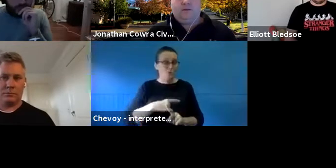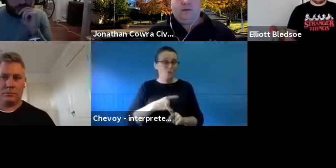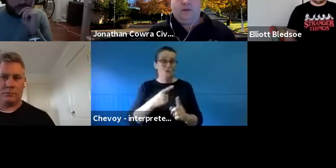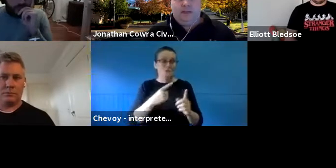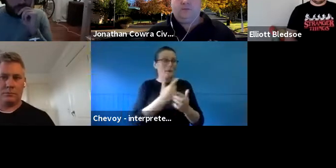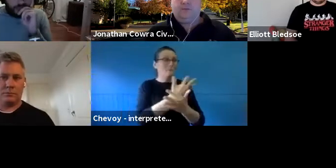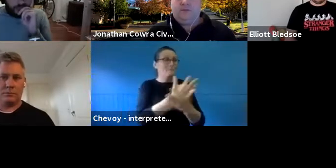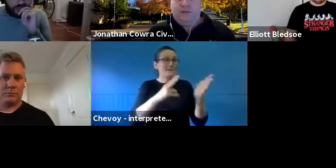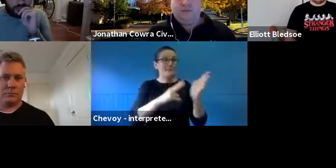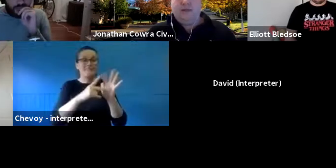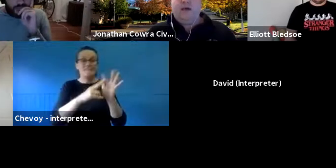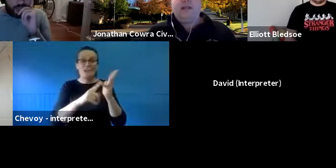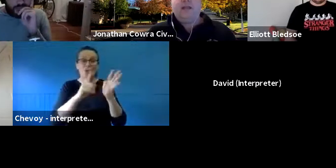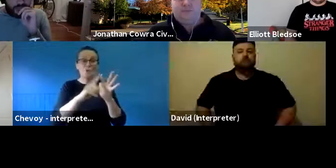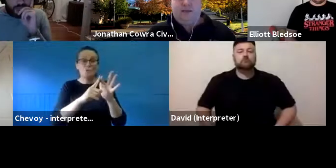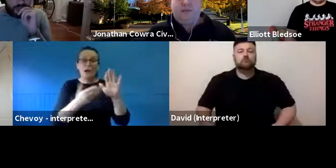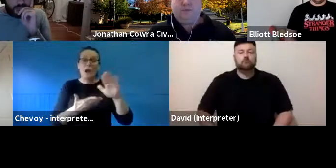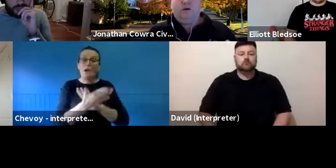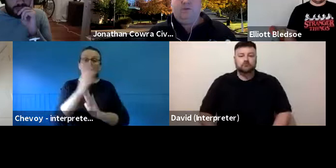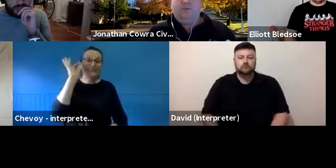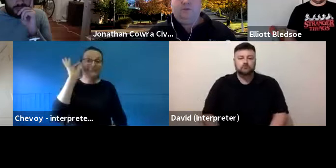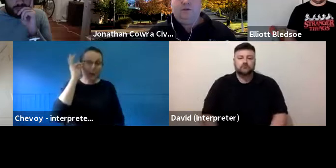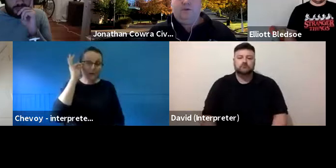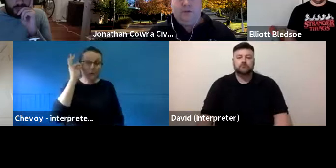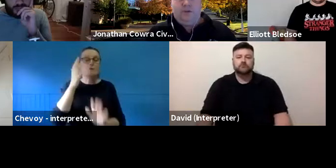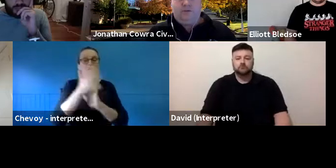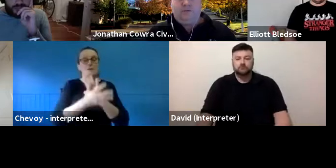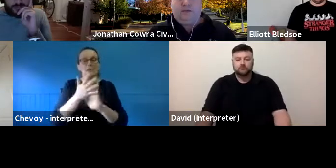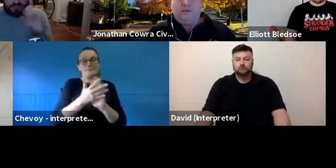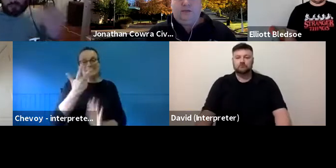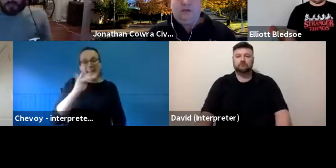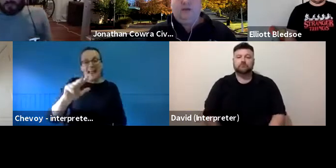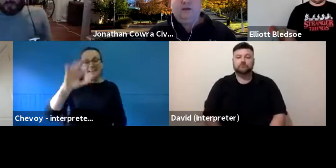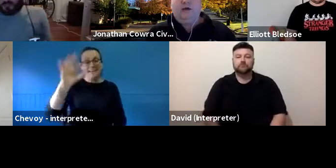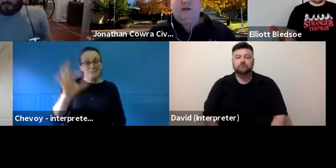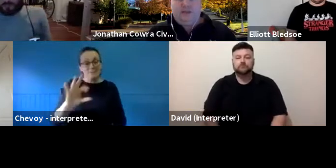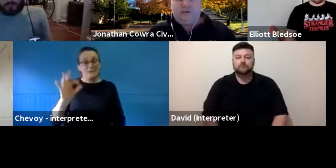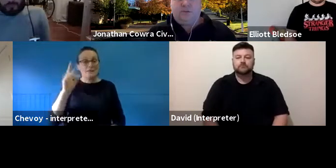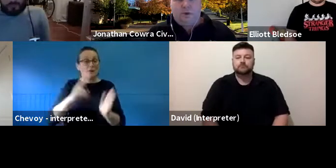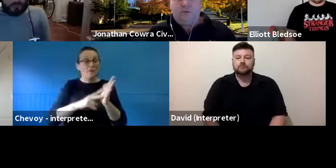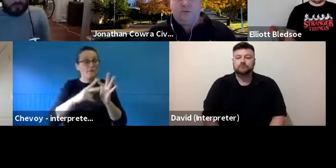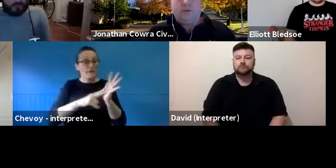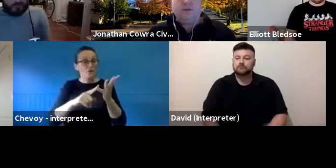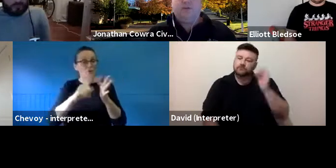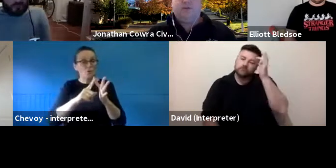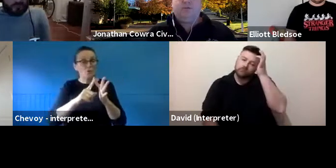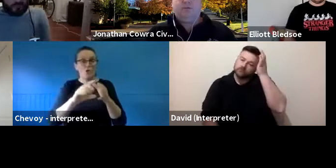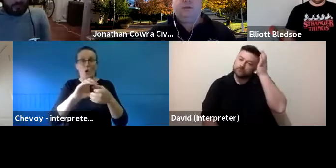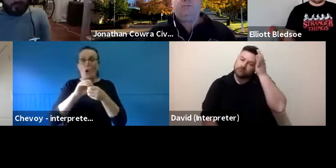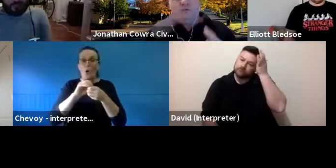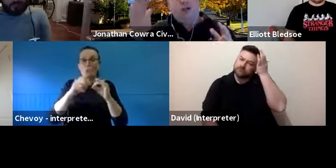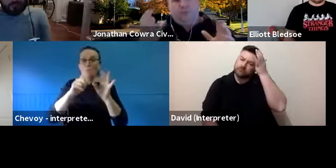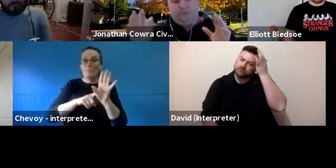with councils. In fact, 80% of venues in Australia are council owned,